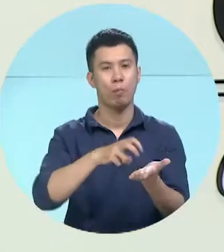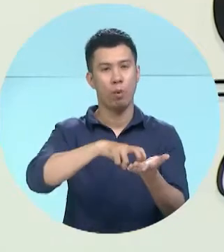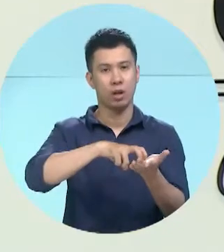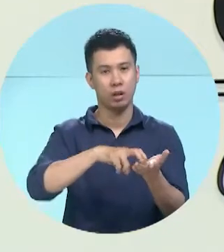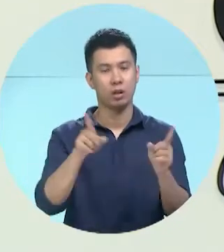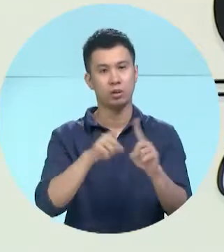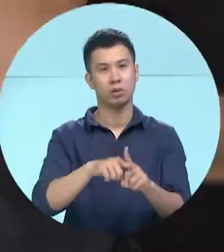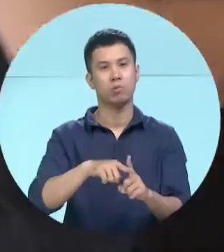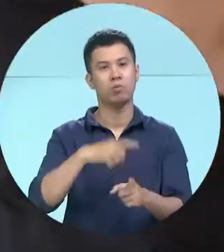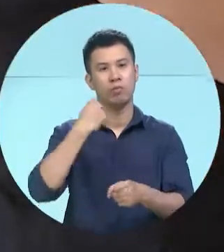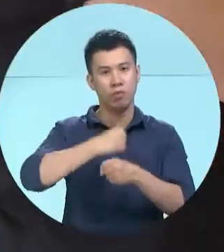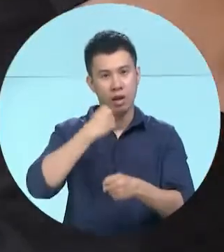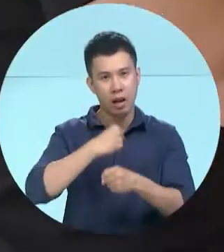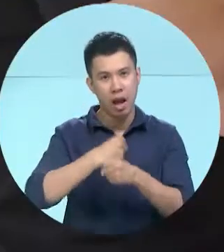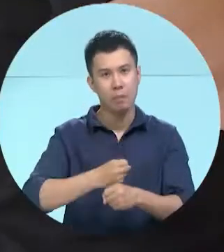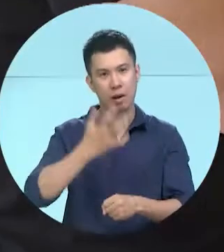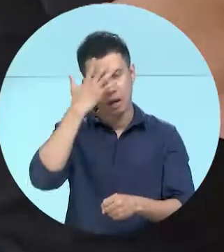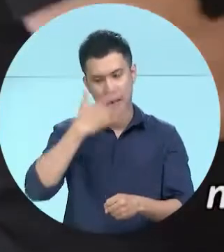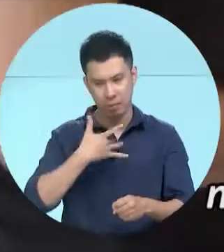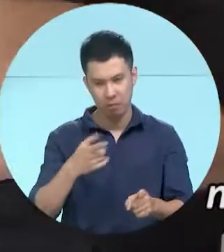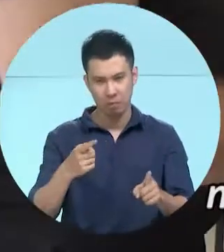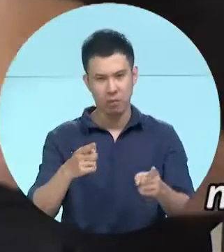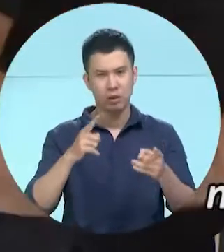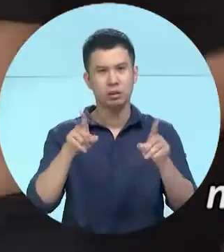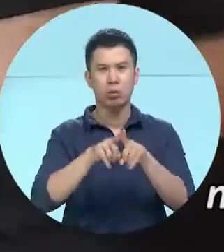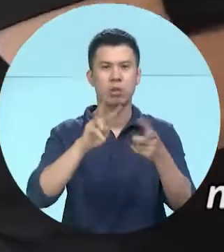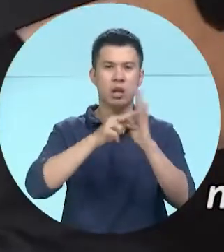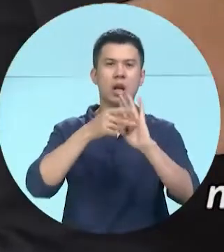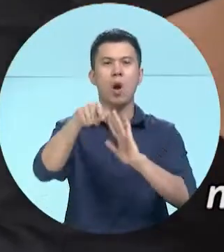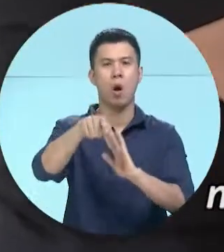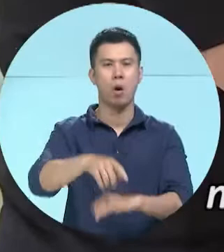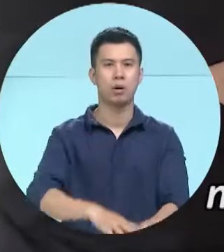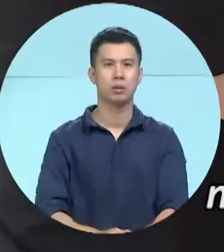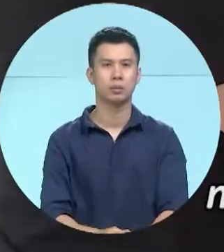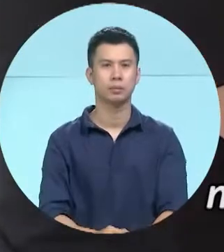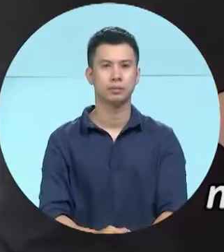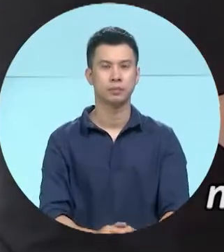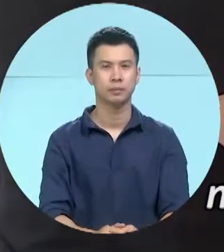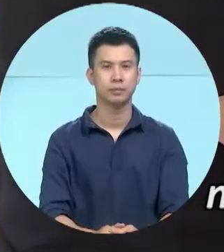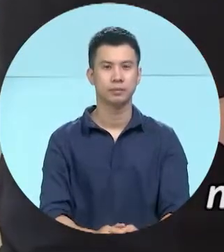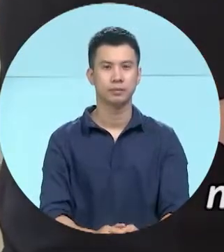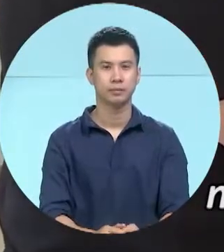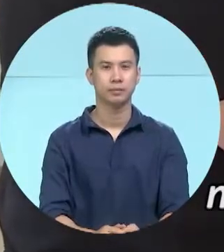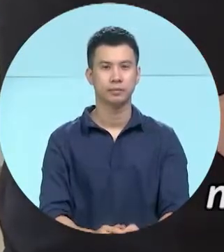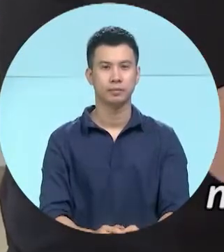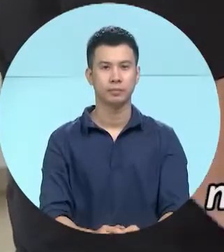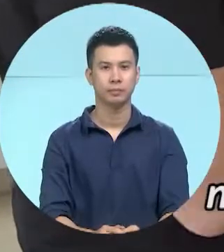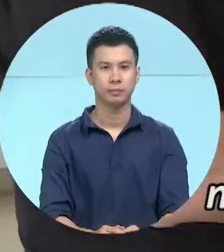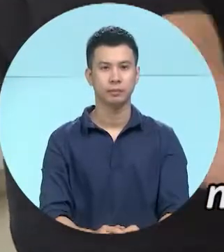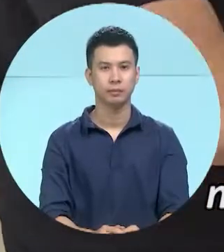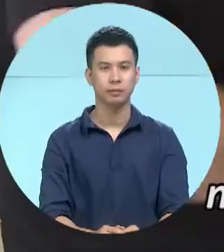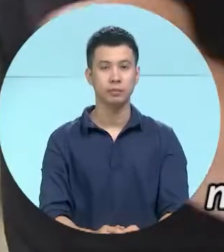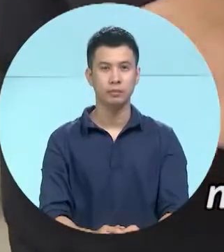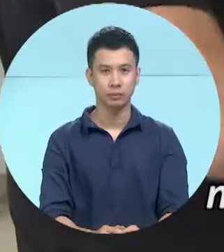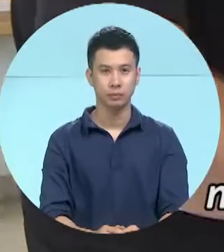the abilities of this group and equip them and empower them to go out and